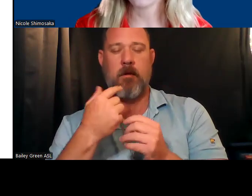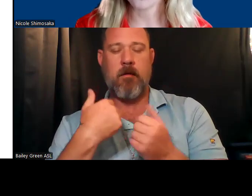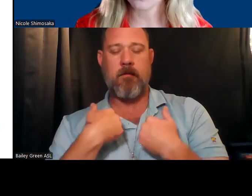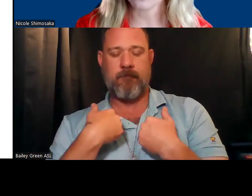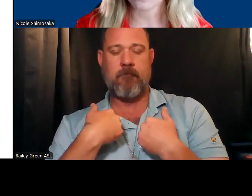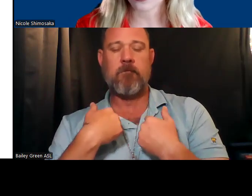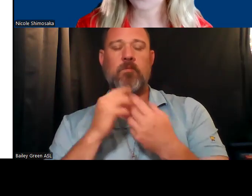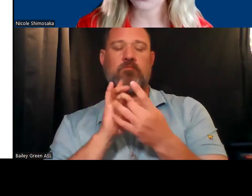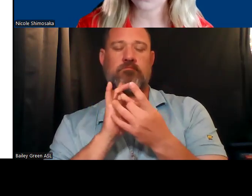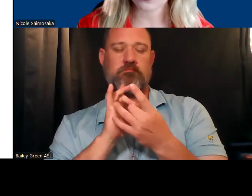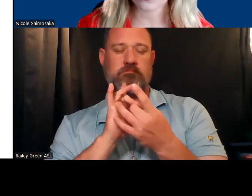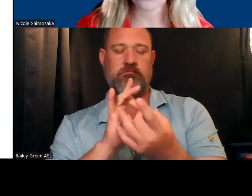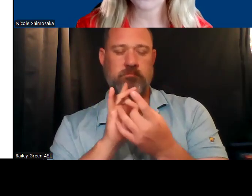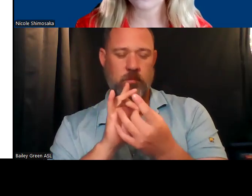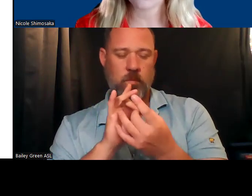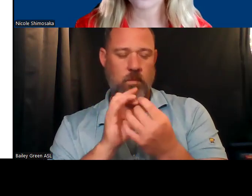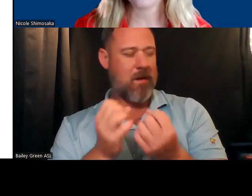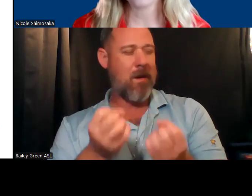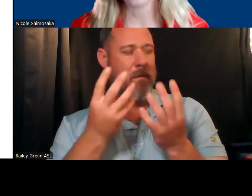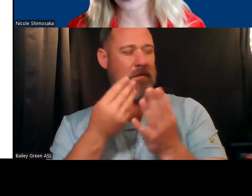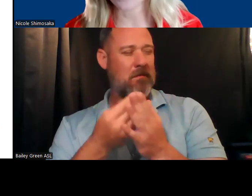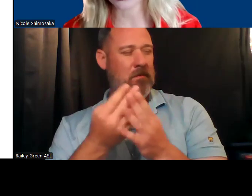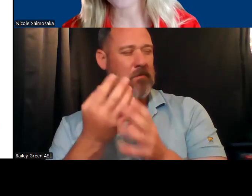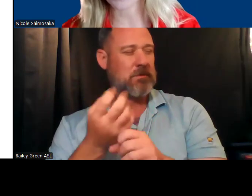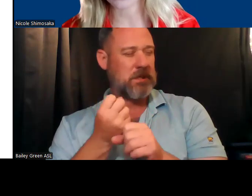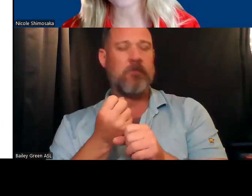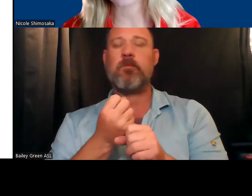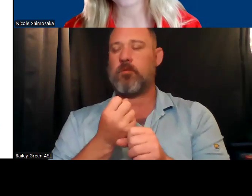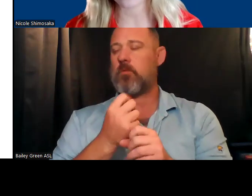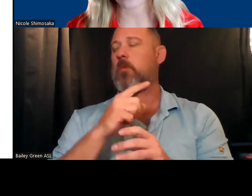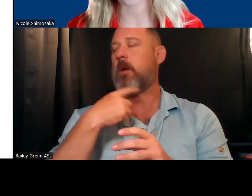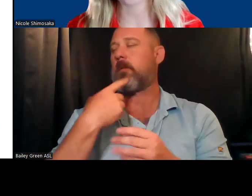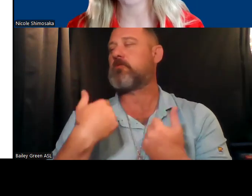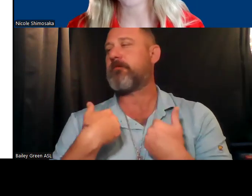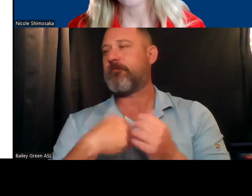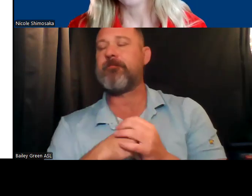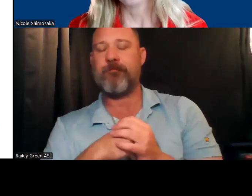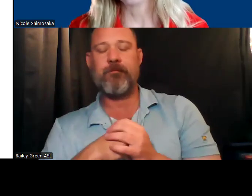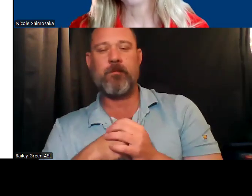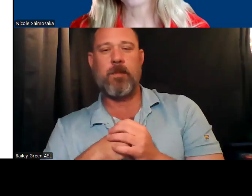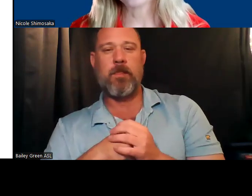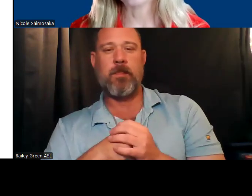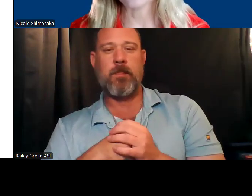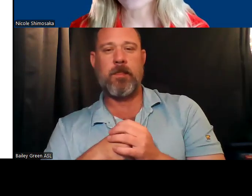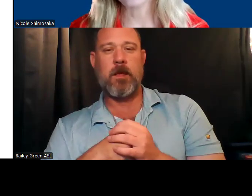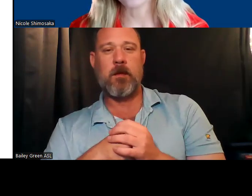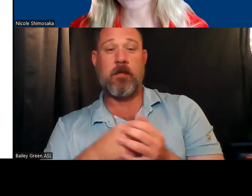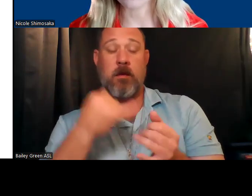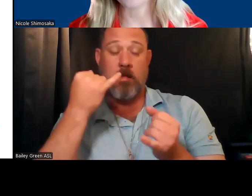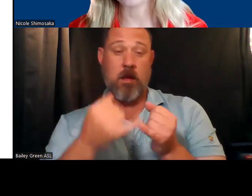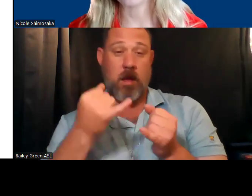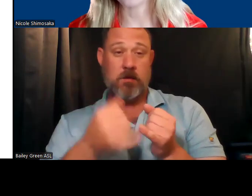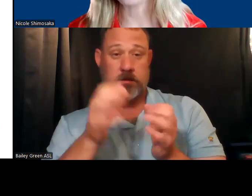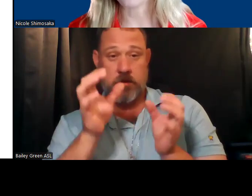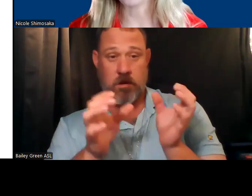to correlate how much funding they are receiving to how much of the population they have. The very last column